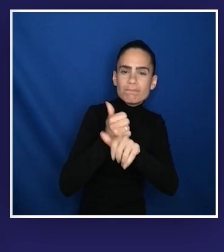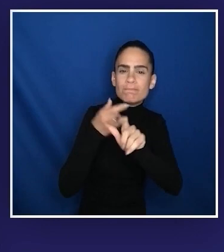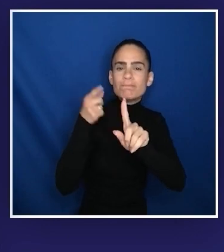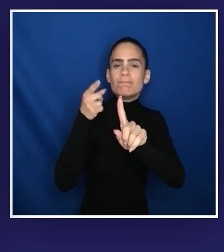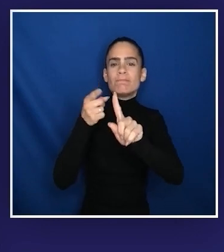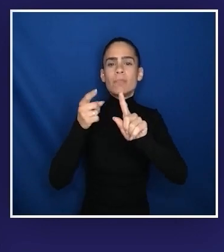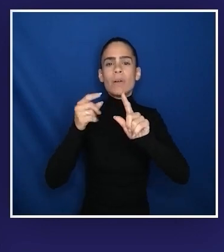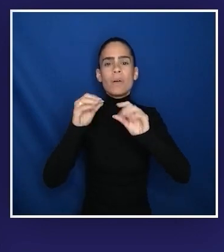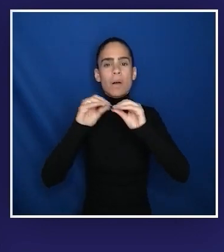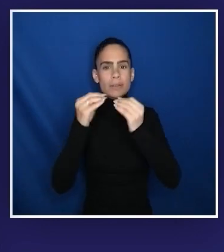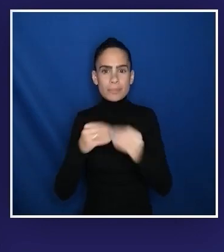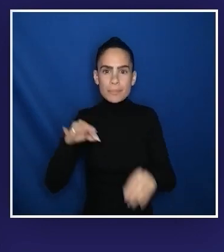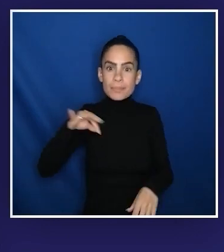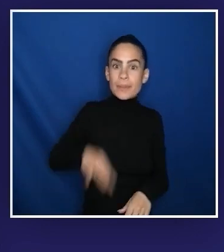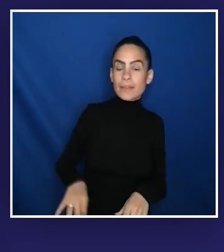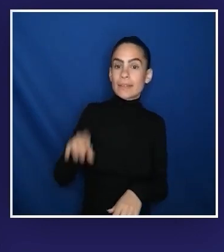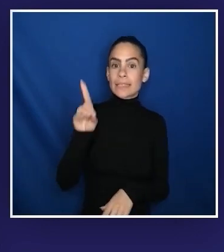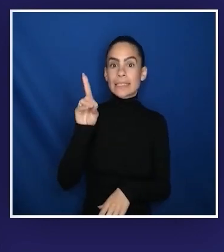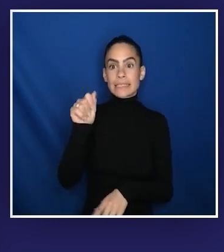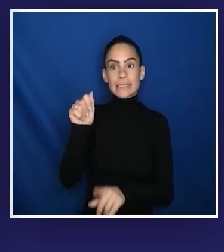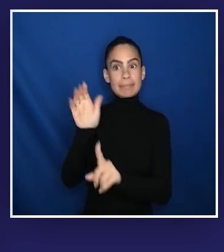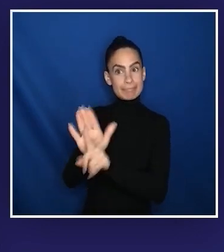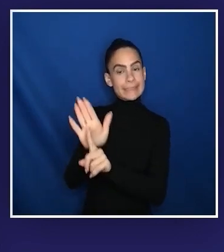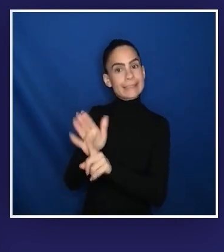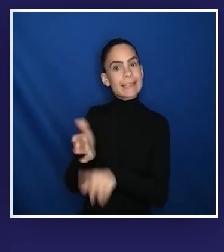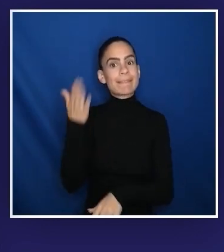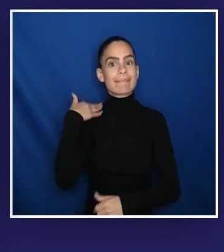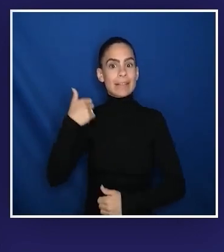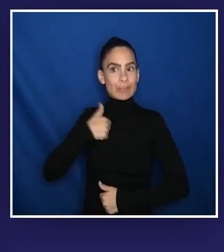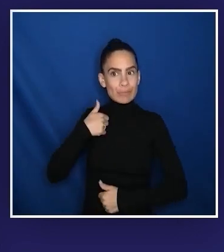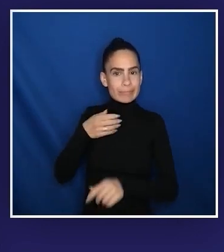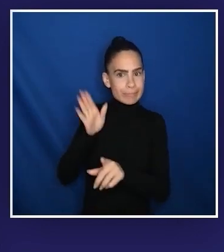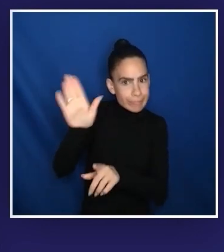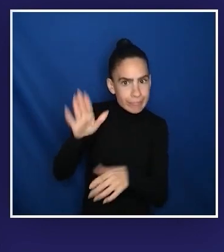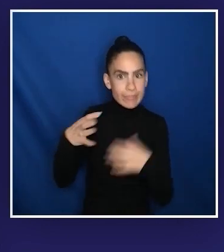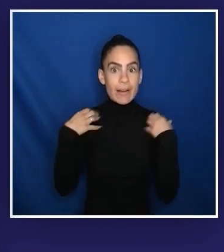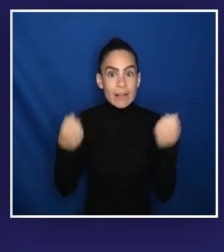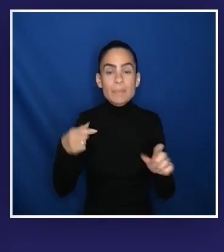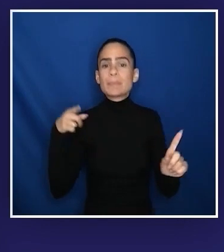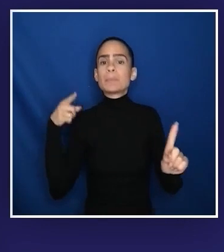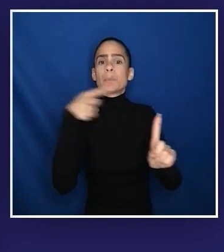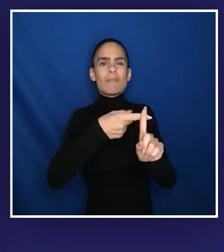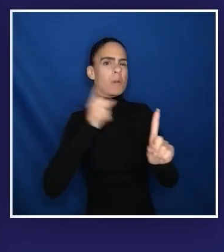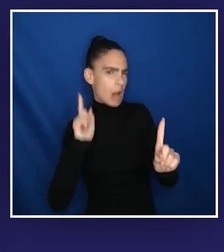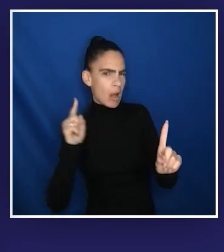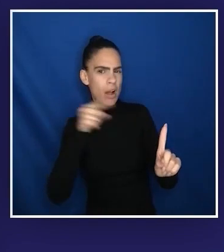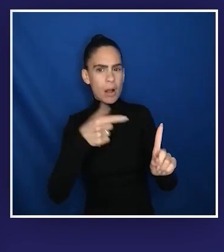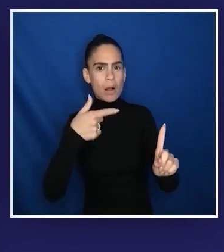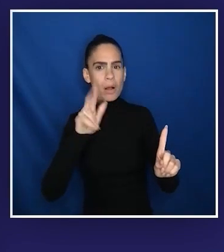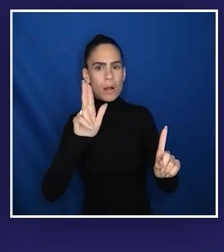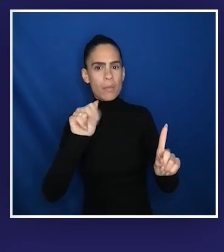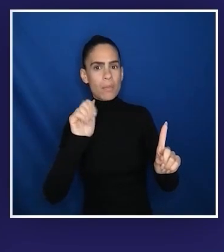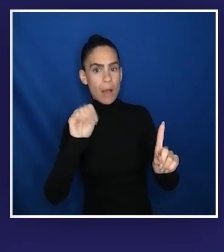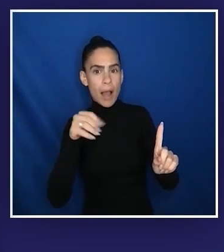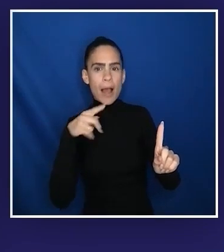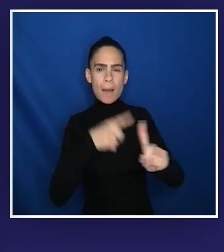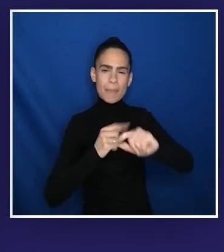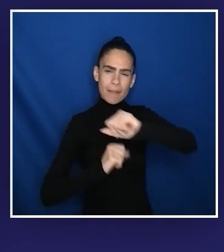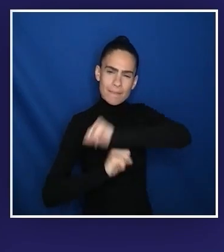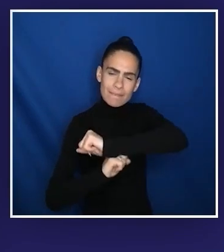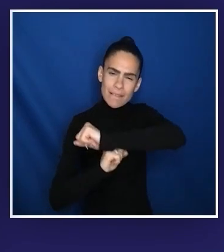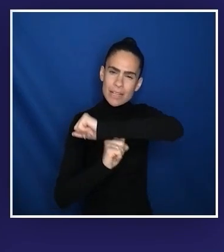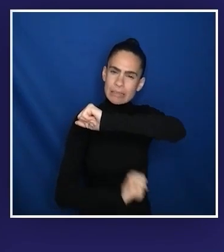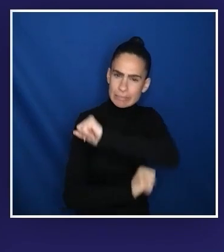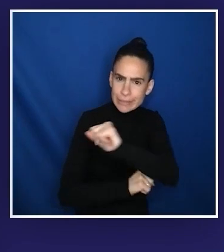establish an organization that benefits health of disabled veterans in general, but right now specifically to Guam. One that's founded on disability